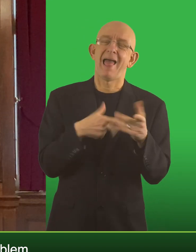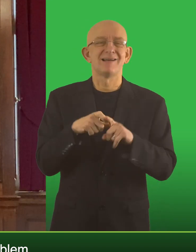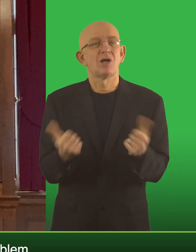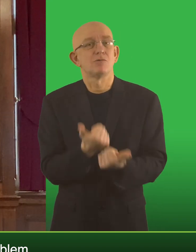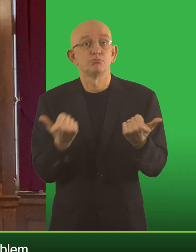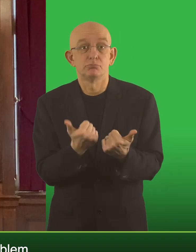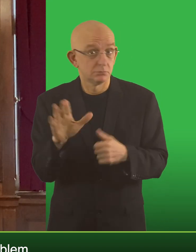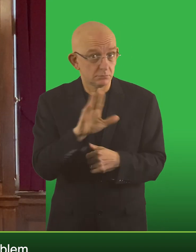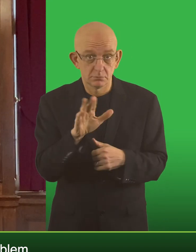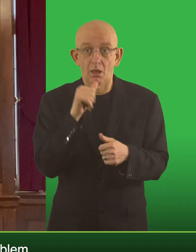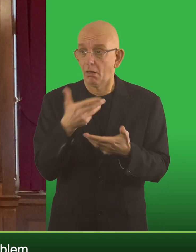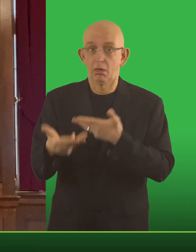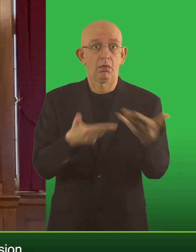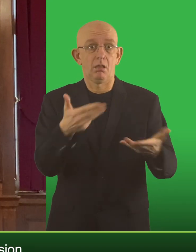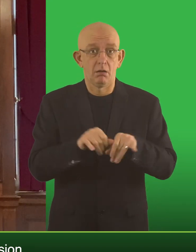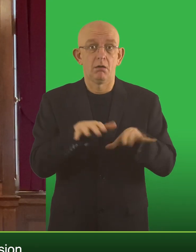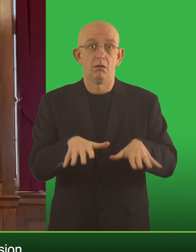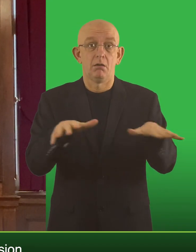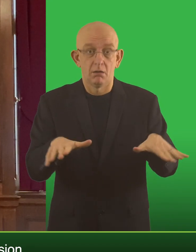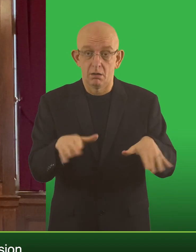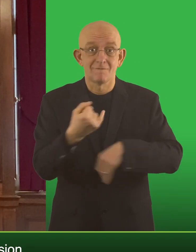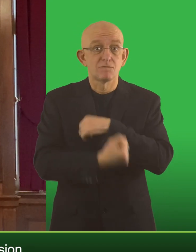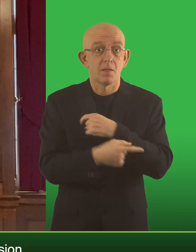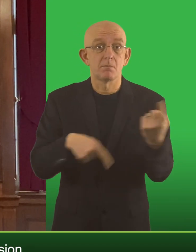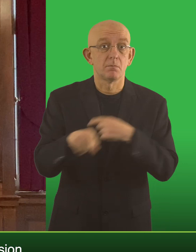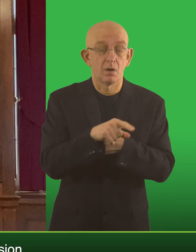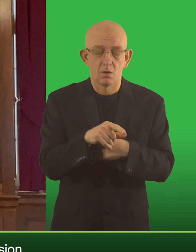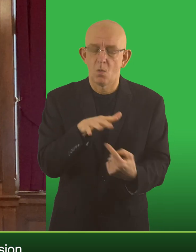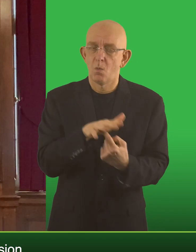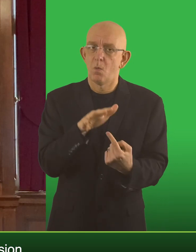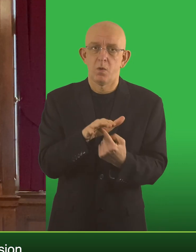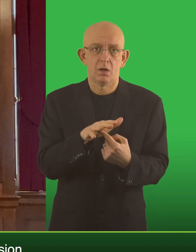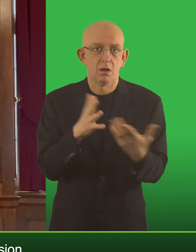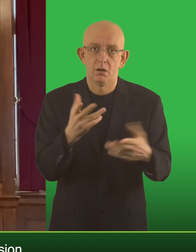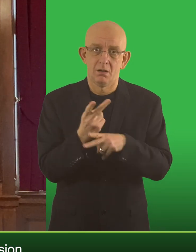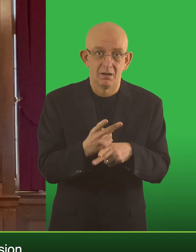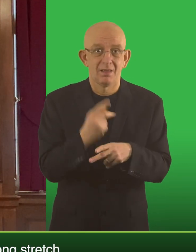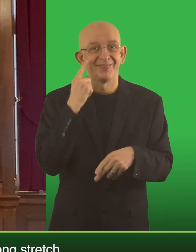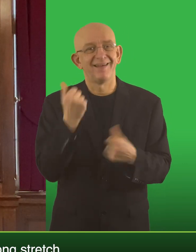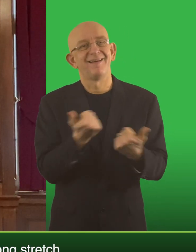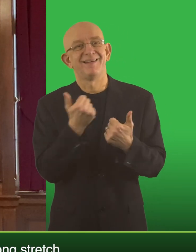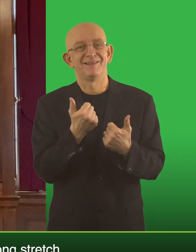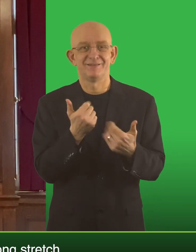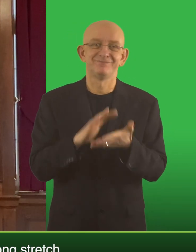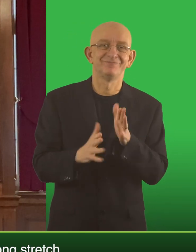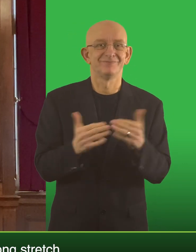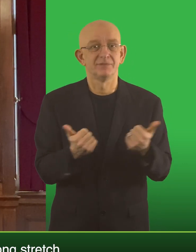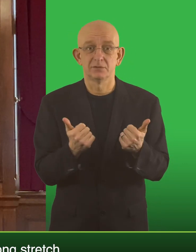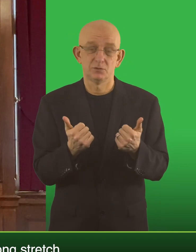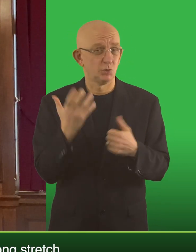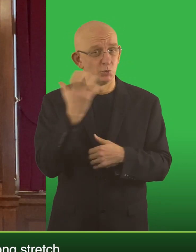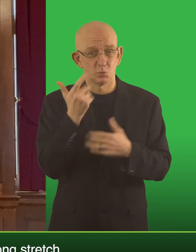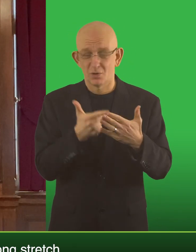it might be mild for you, but chains of transmission and protecting the vulnerable remains really, really important. So sadly,